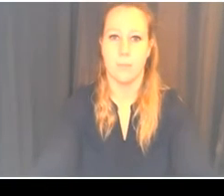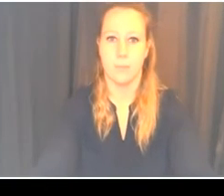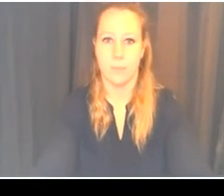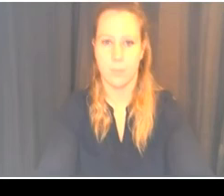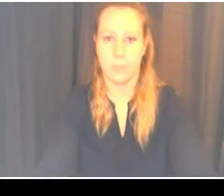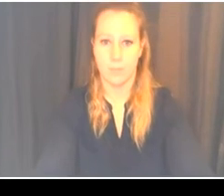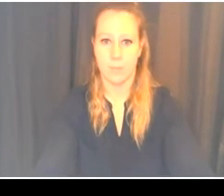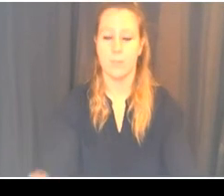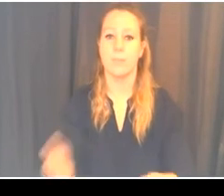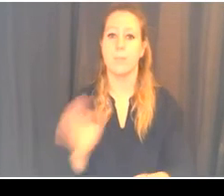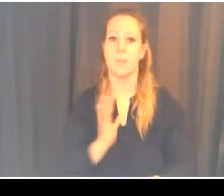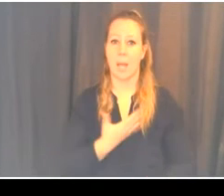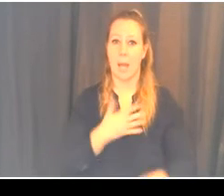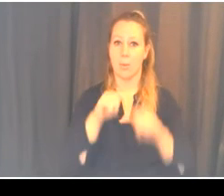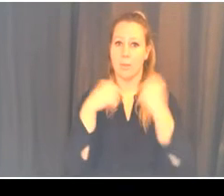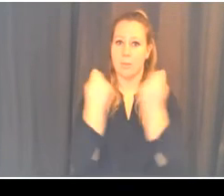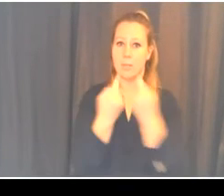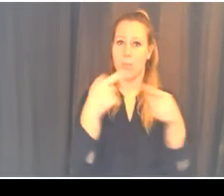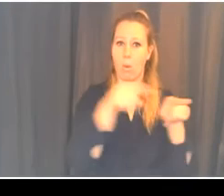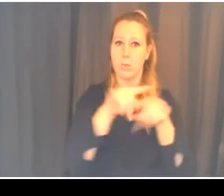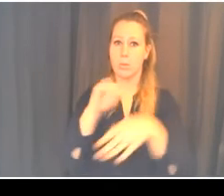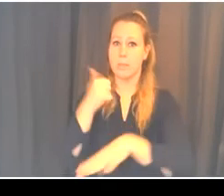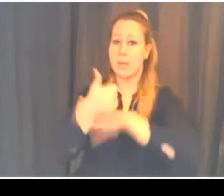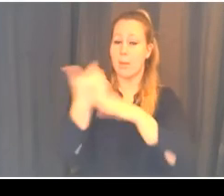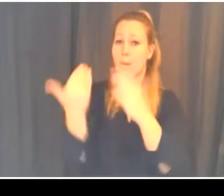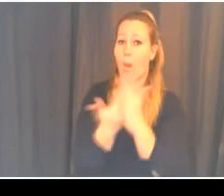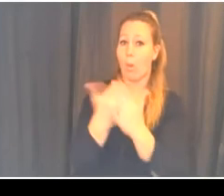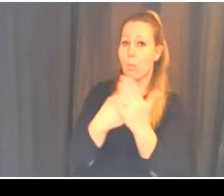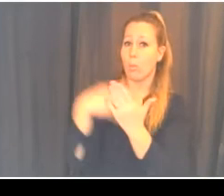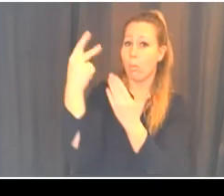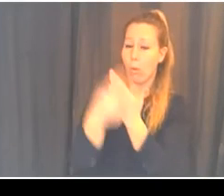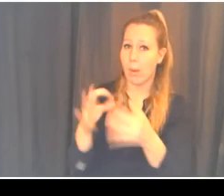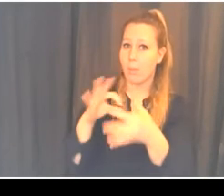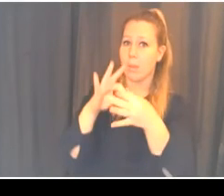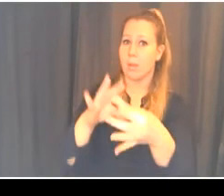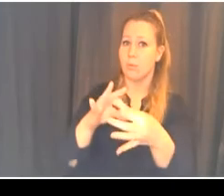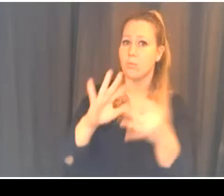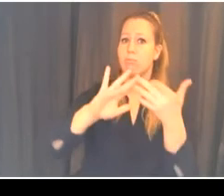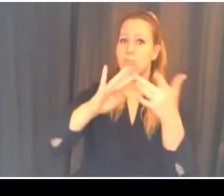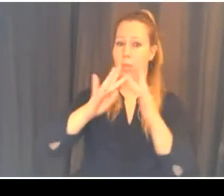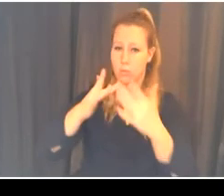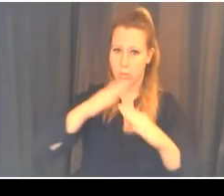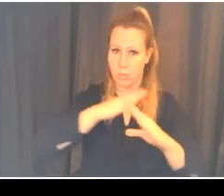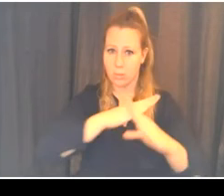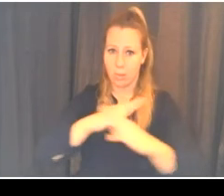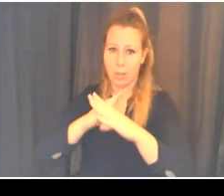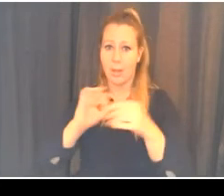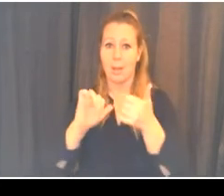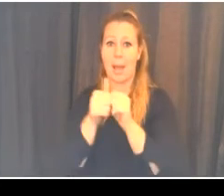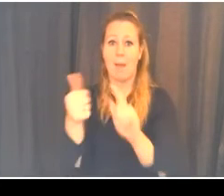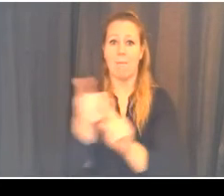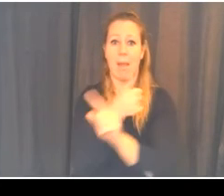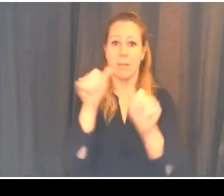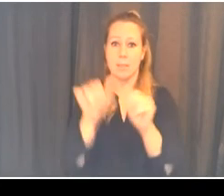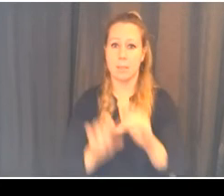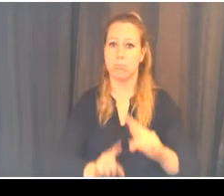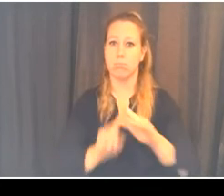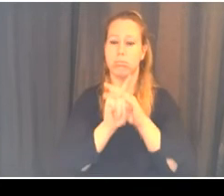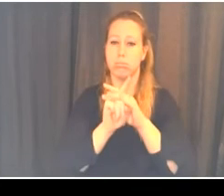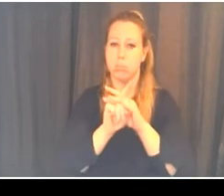spaces gge filled critical gaps in services in the case while in this case while young people's schools were